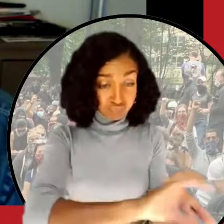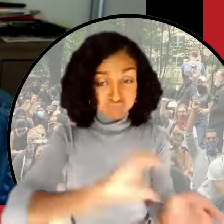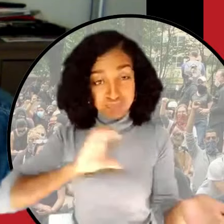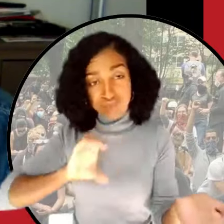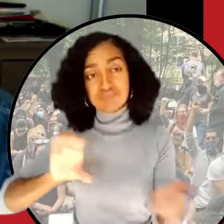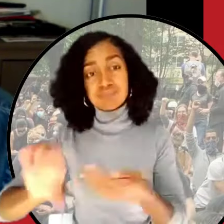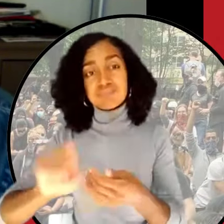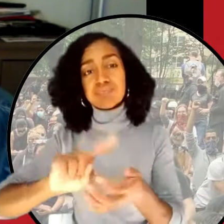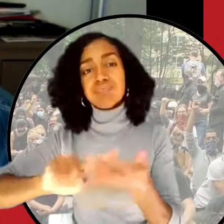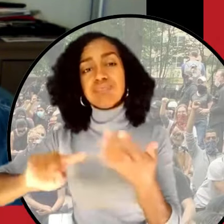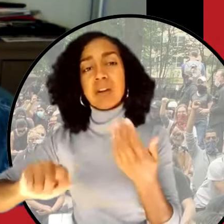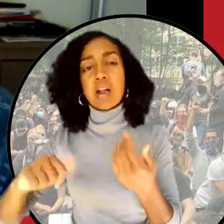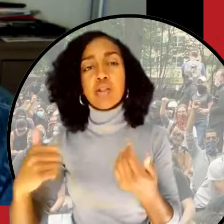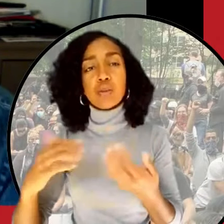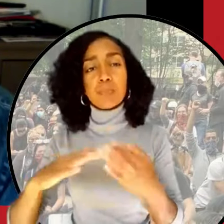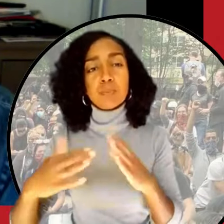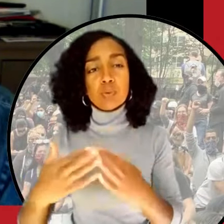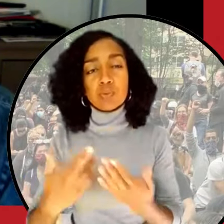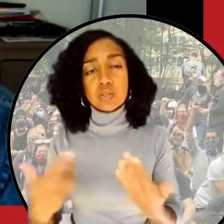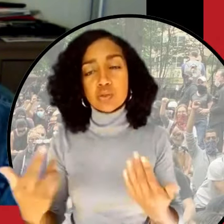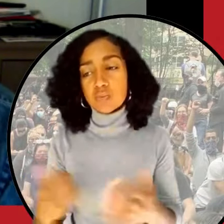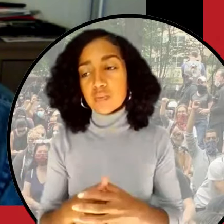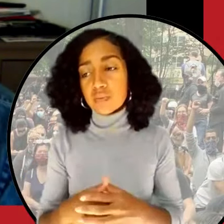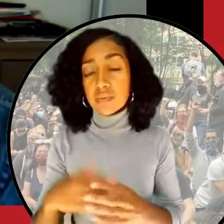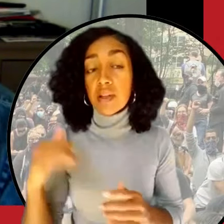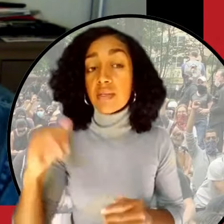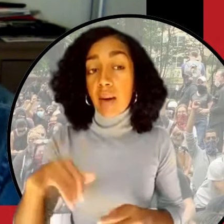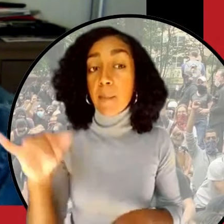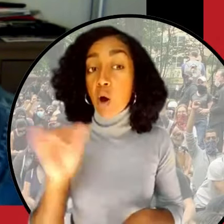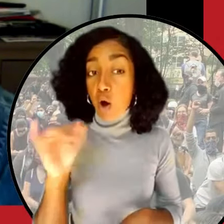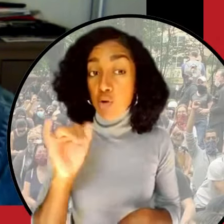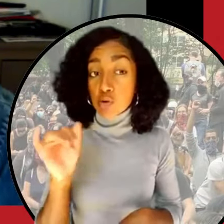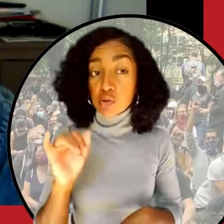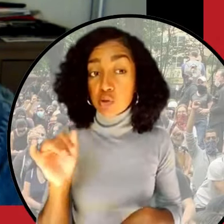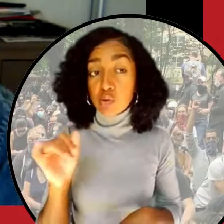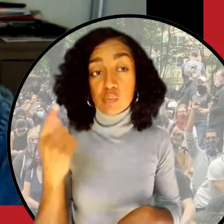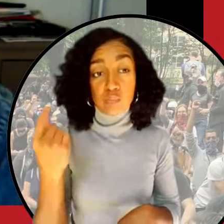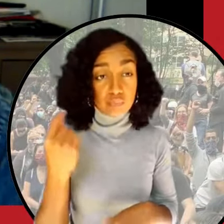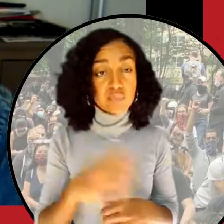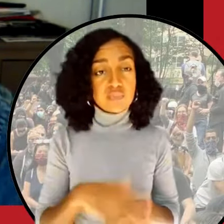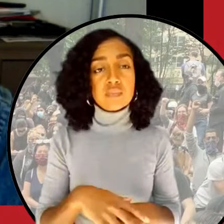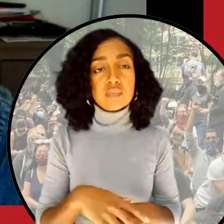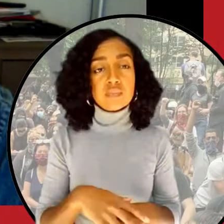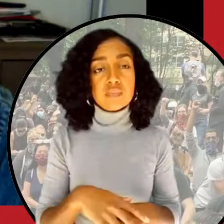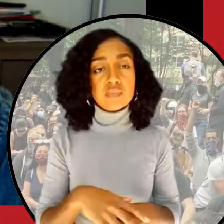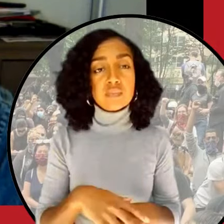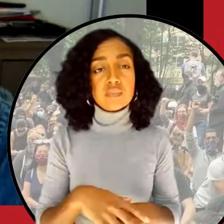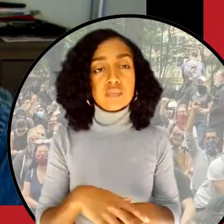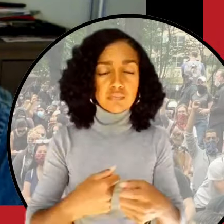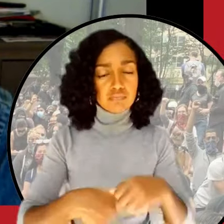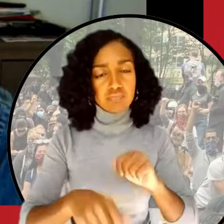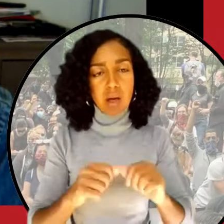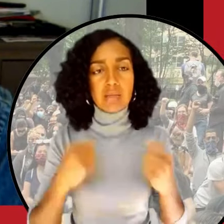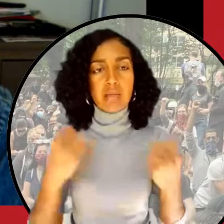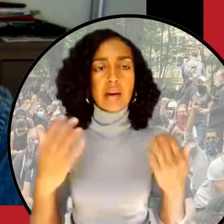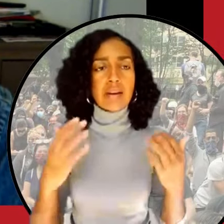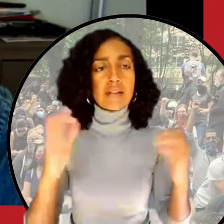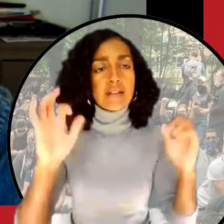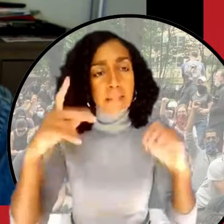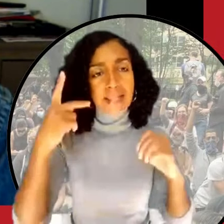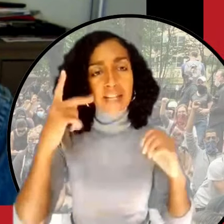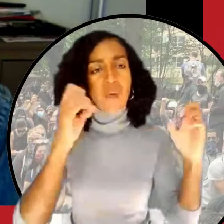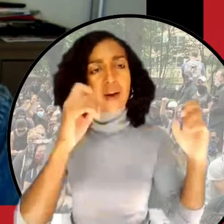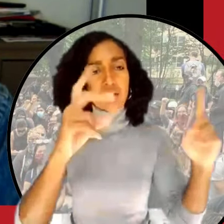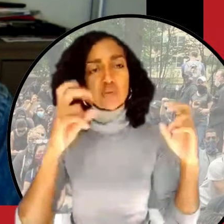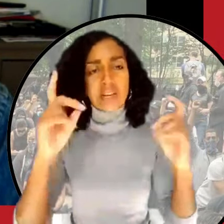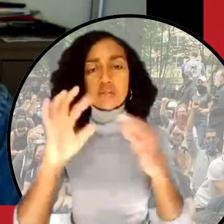So that, but also alongside that, it's doing a lot of political education around abolition,